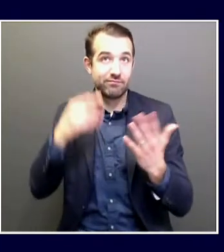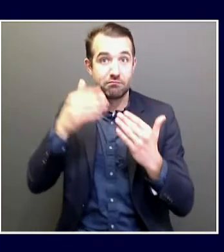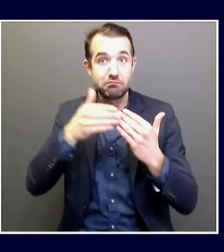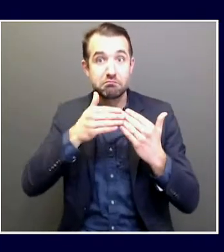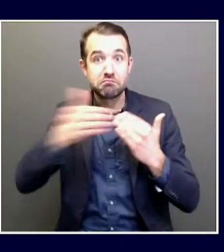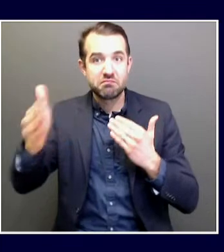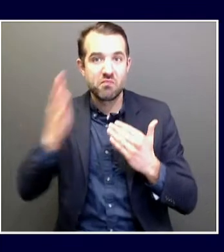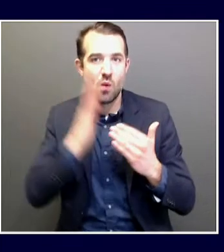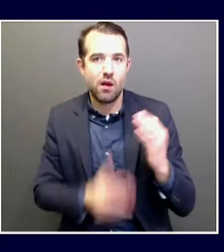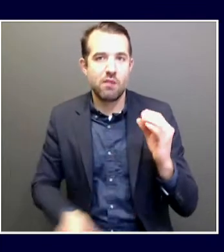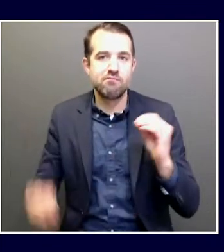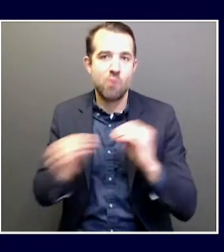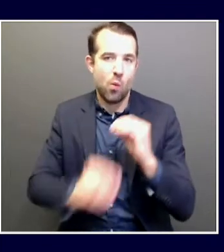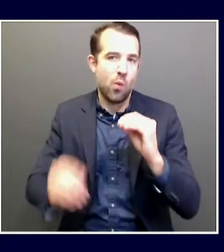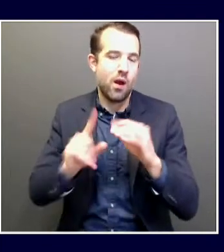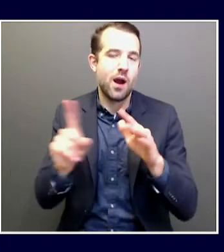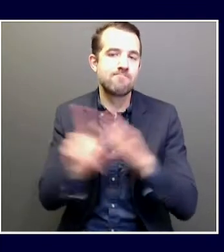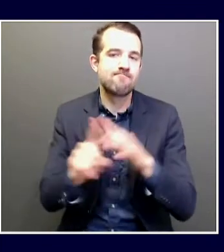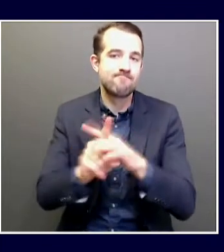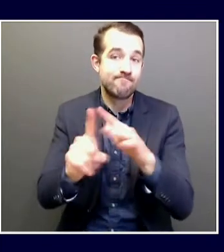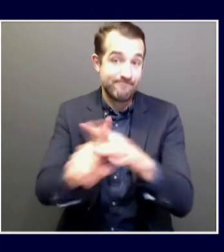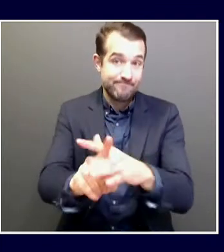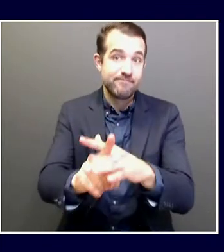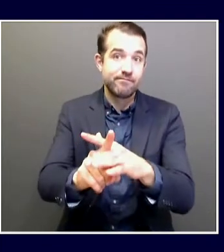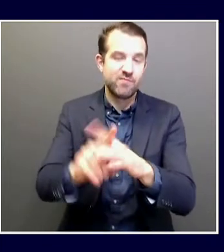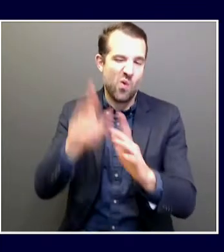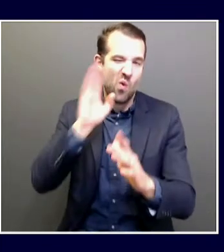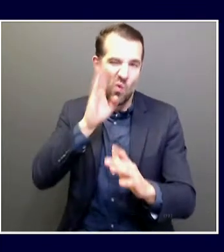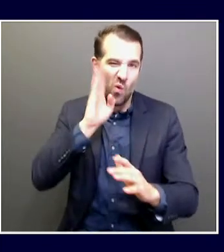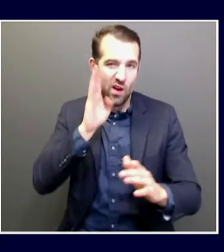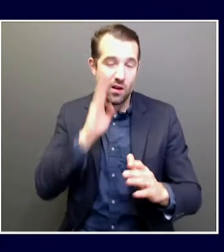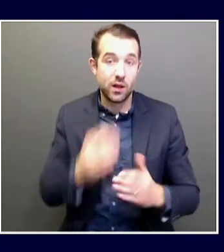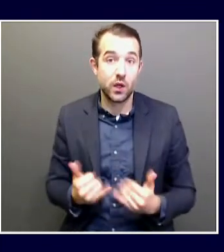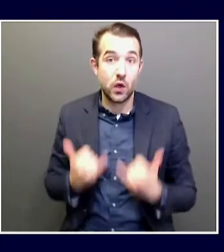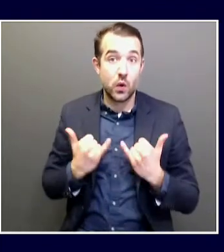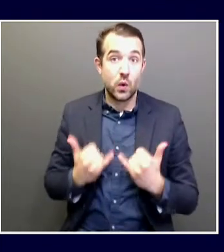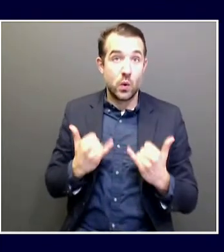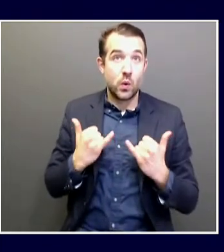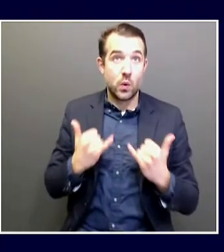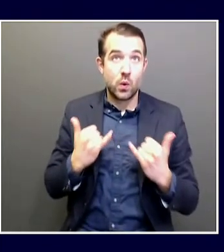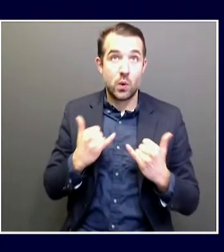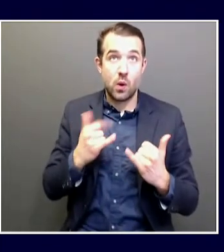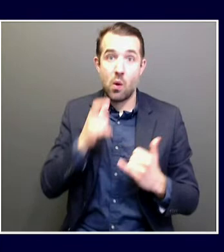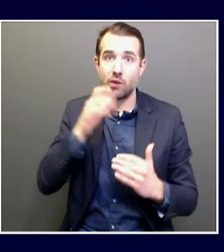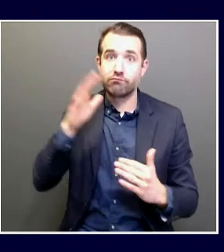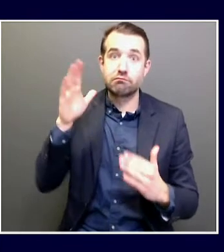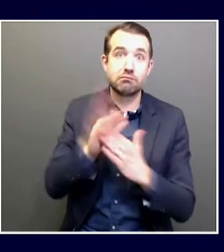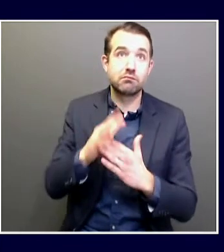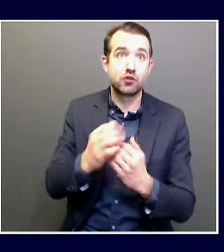not the dominant variant in Maine right now, it may very well become the dominant